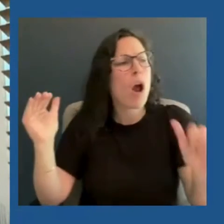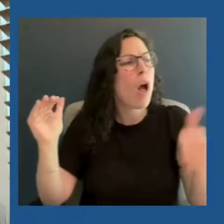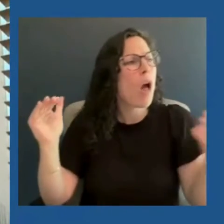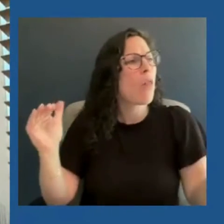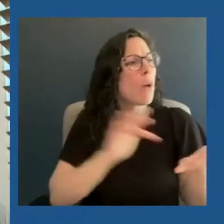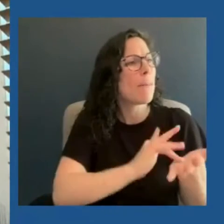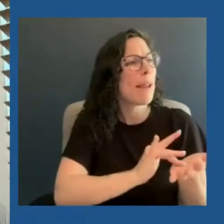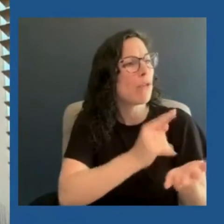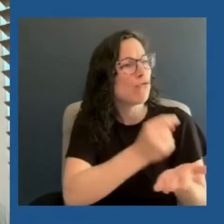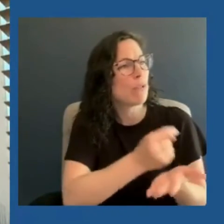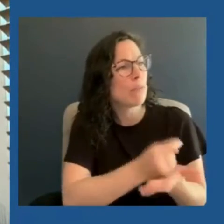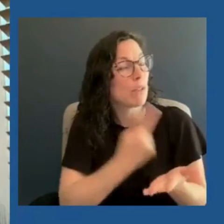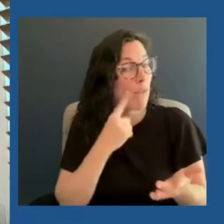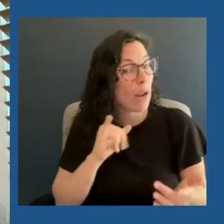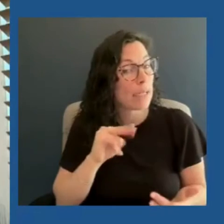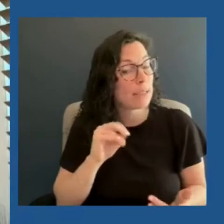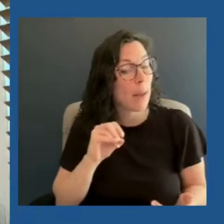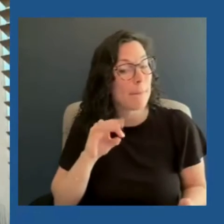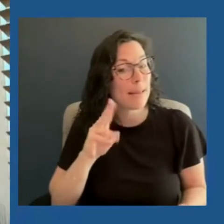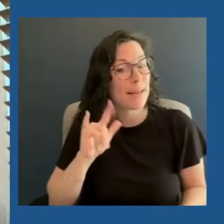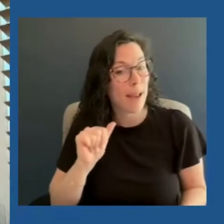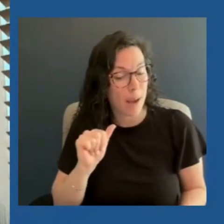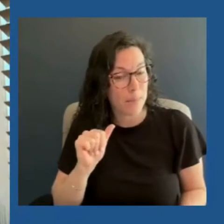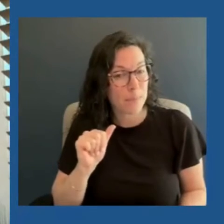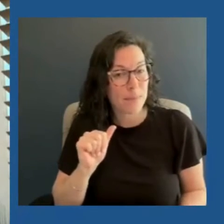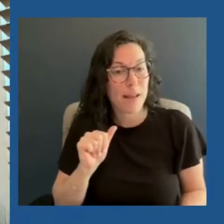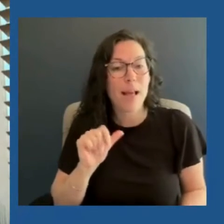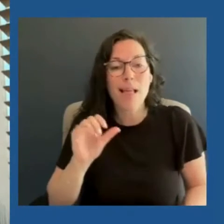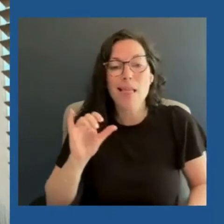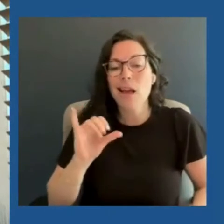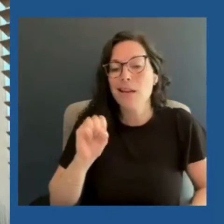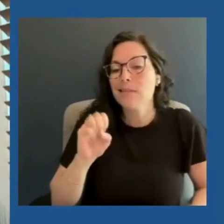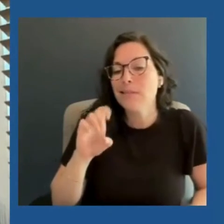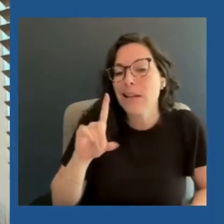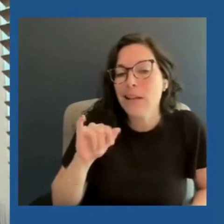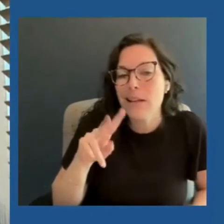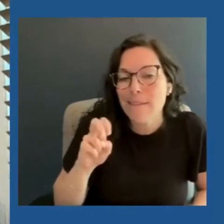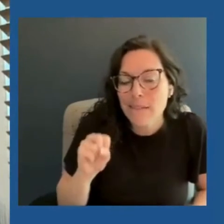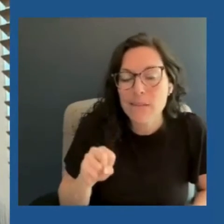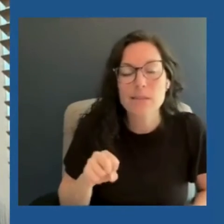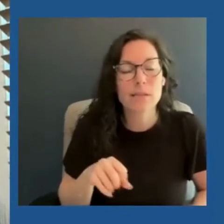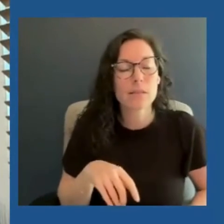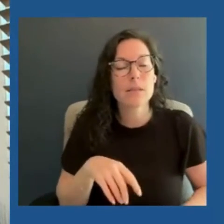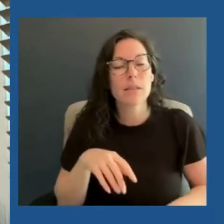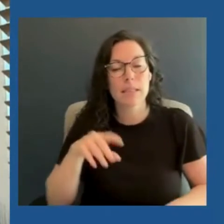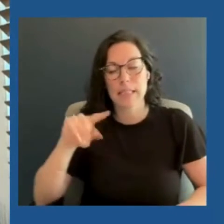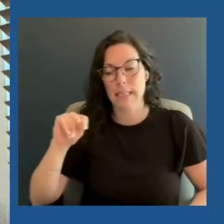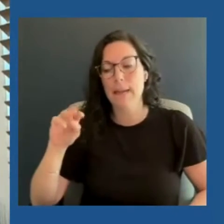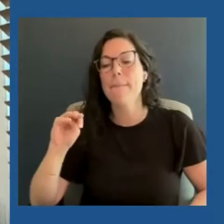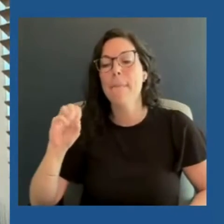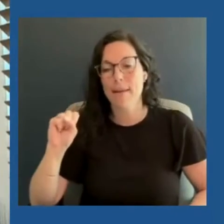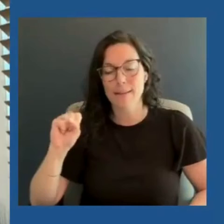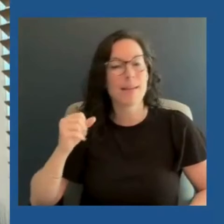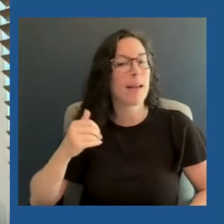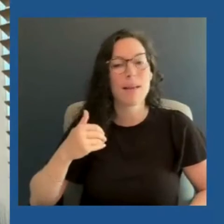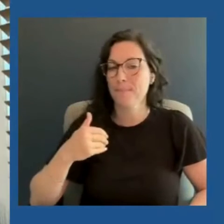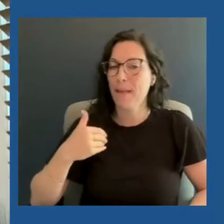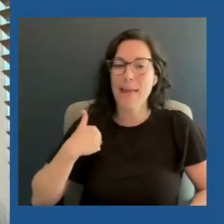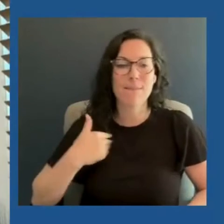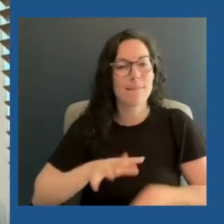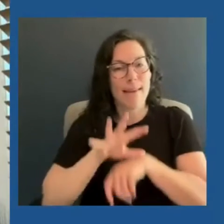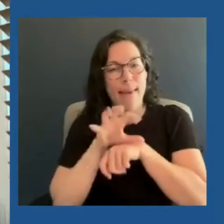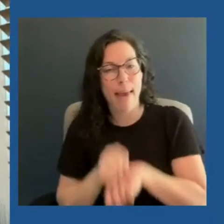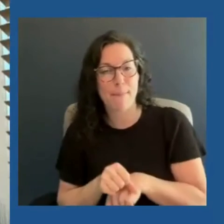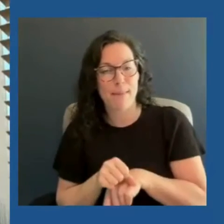for insomnia, like sedatives or benzodiazepines, TMS is not habit-forming. It does